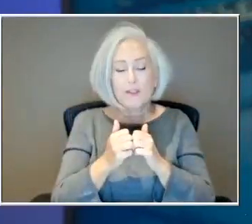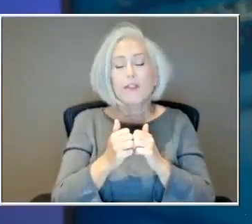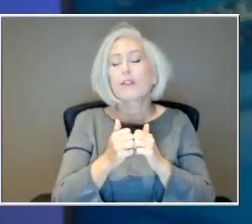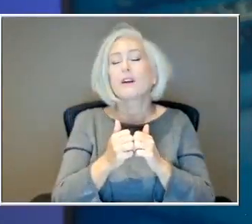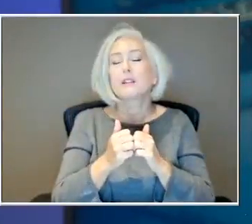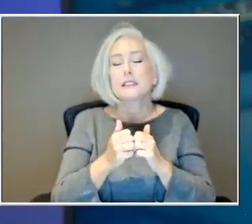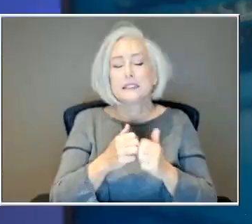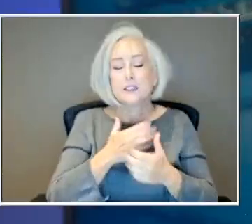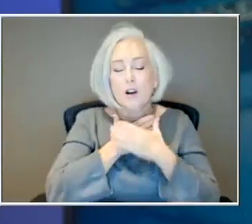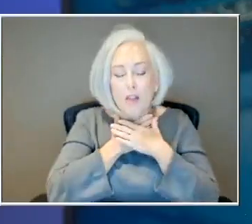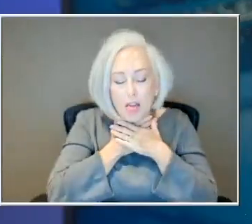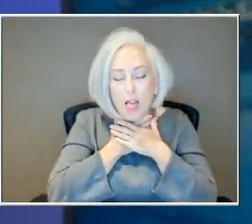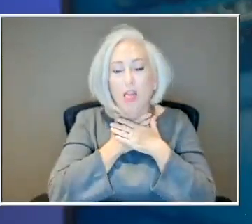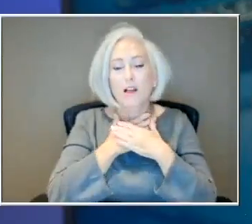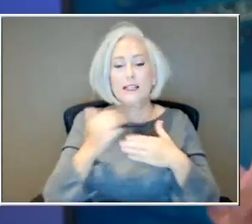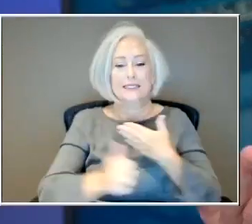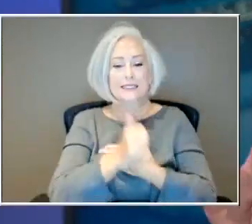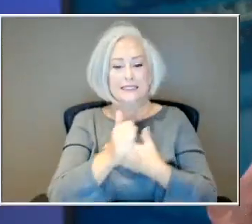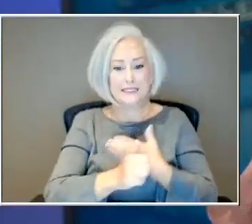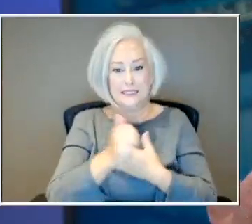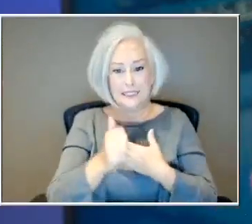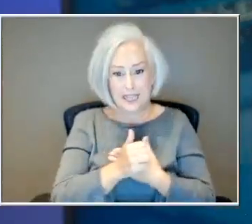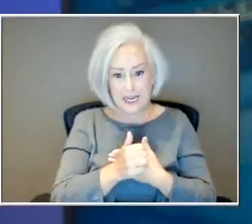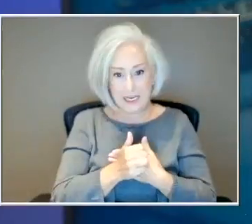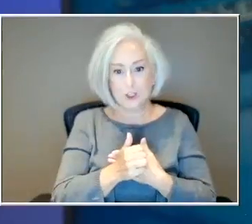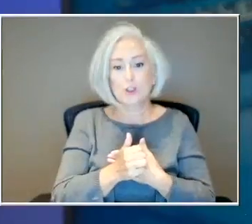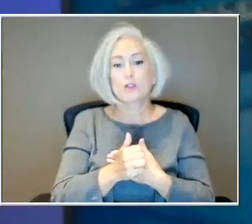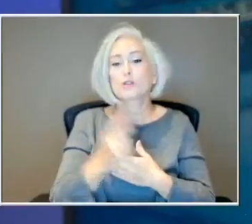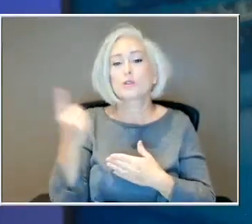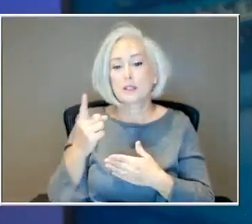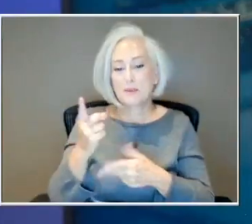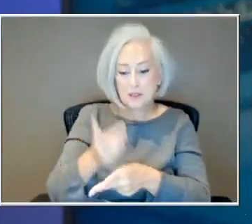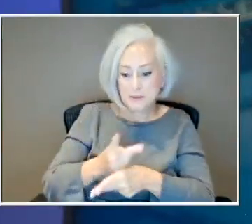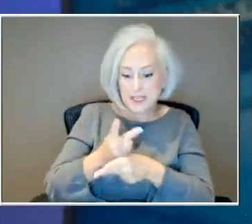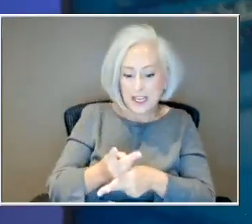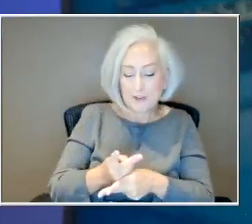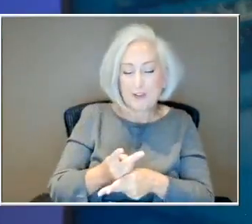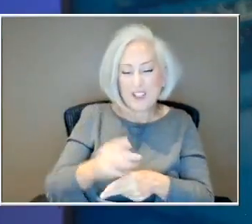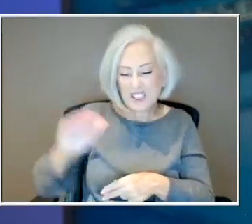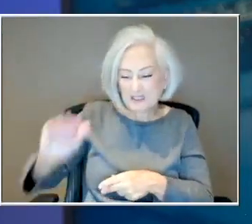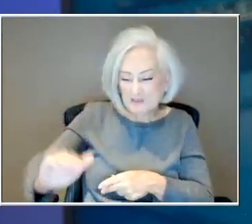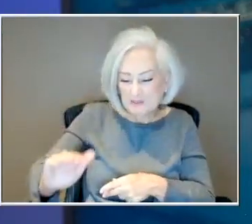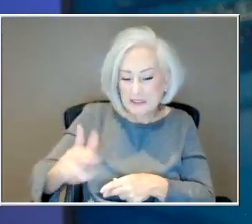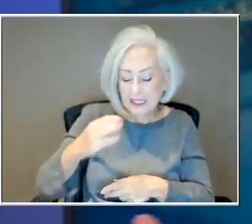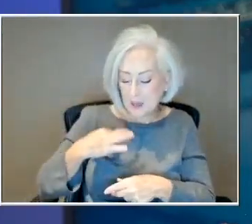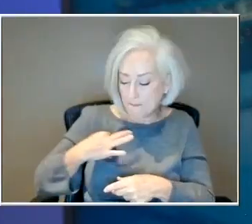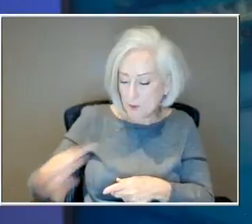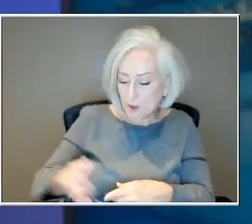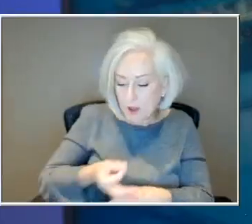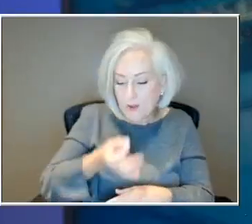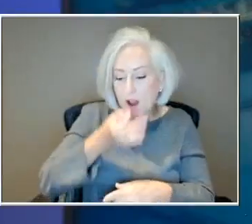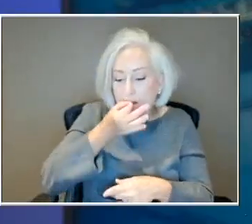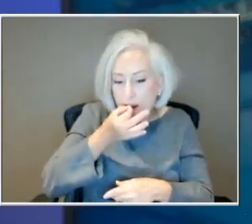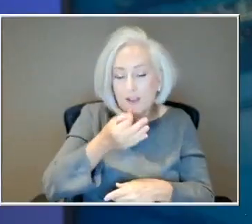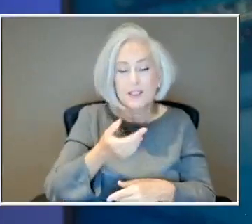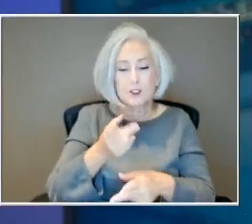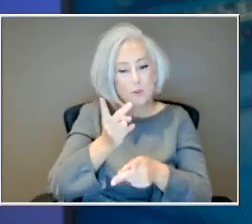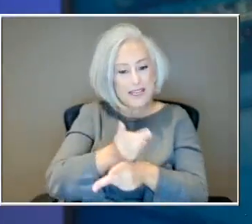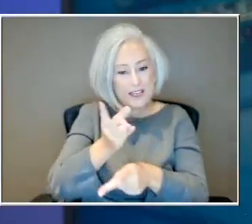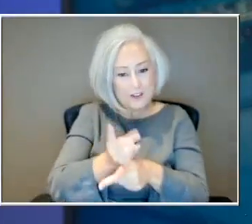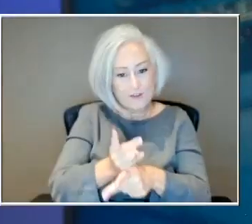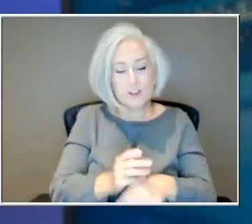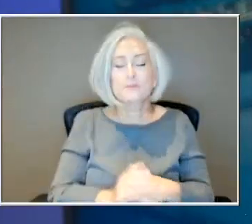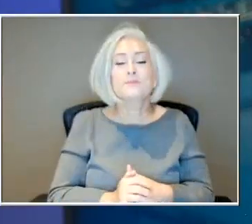like a little kid might try to pull off, put their mouth to a choking hazard, and then. Also remember that if you're going to put your kid in, like a